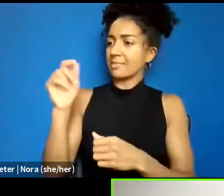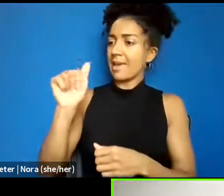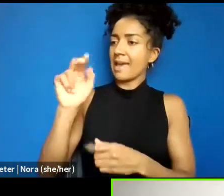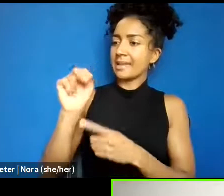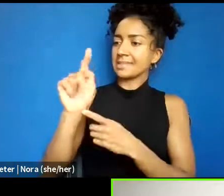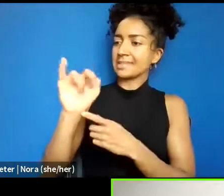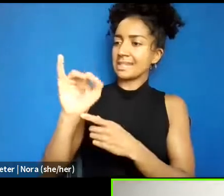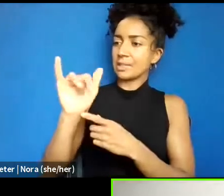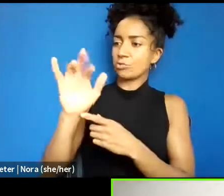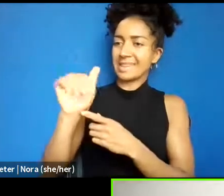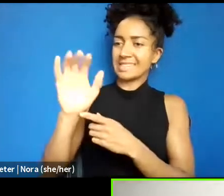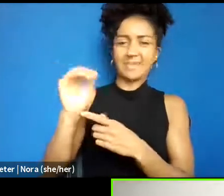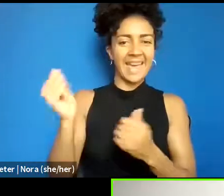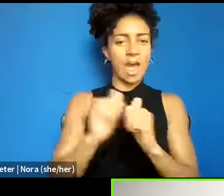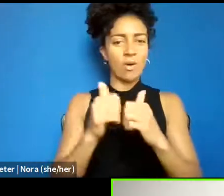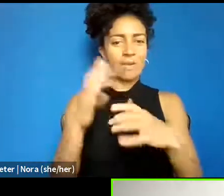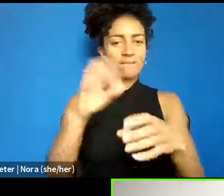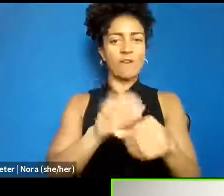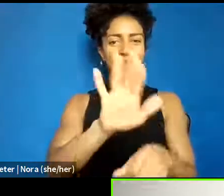that question, because I think